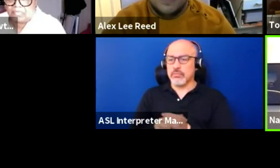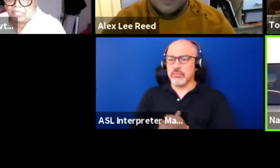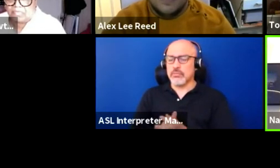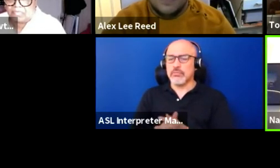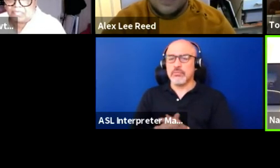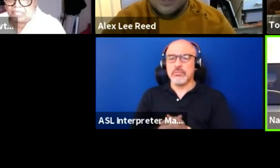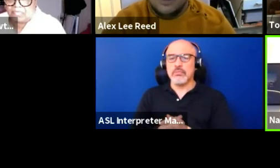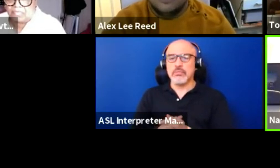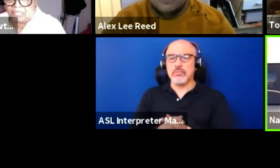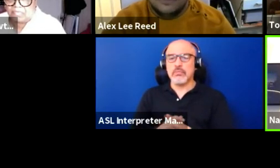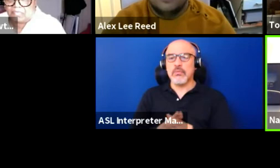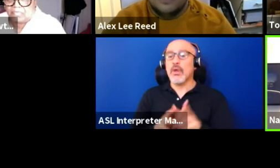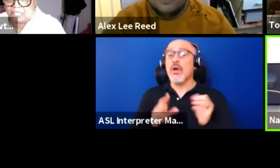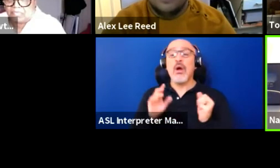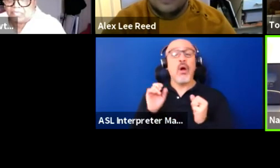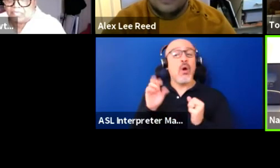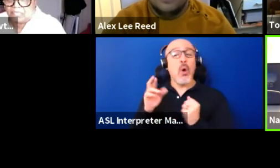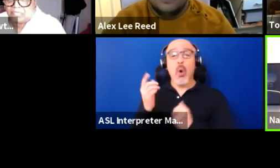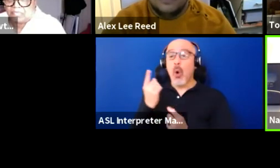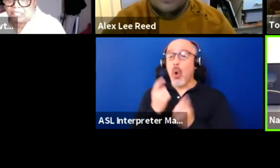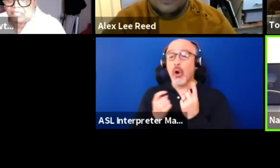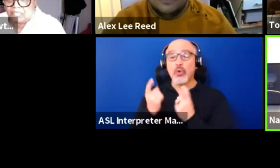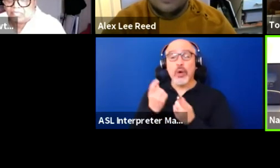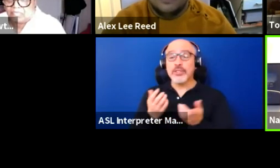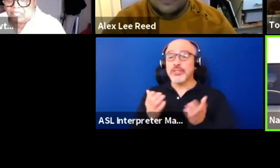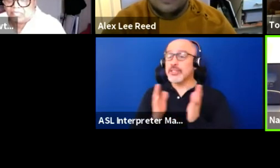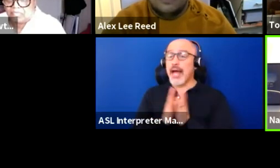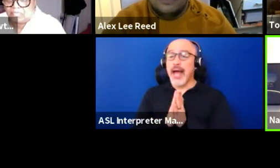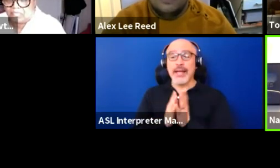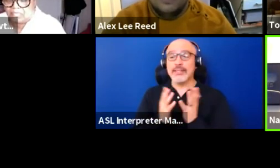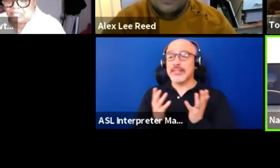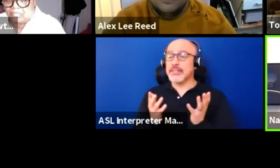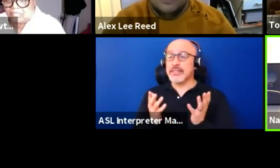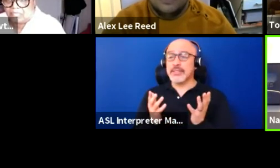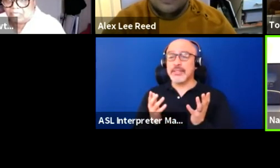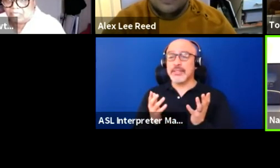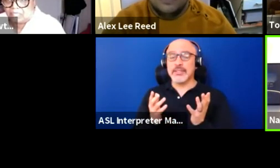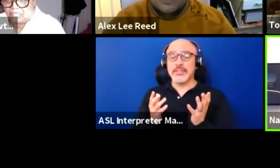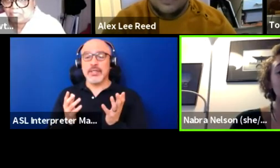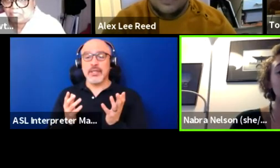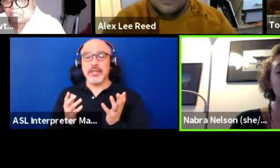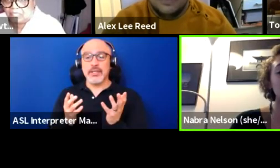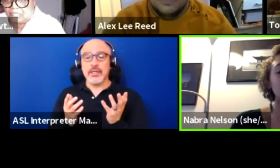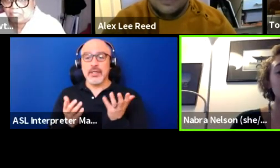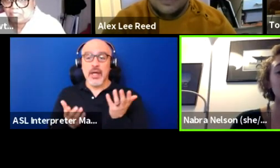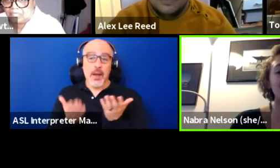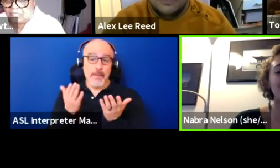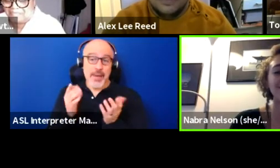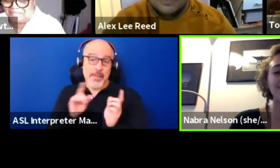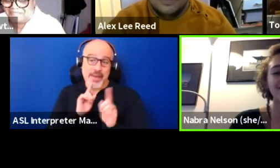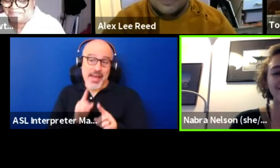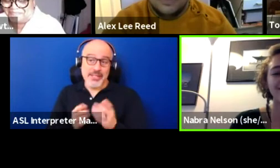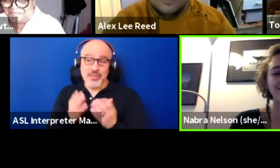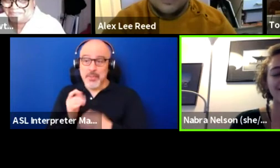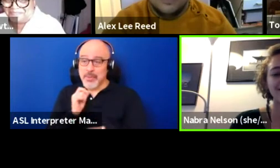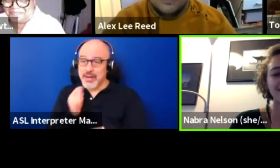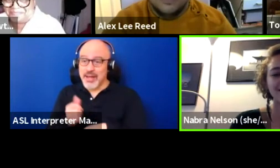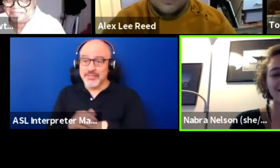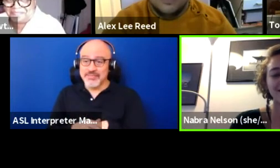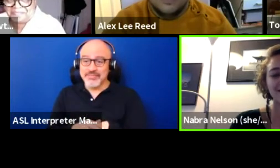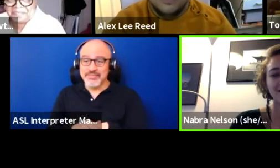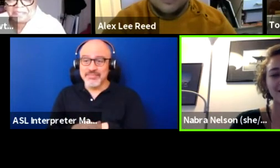Or who have questions that you want to throw out into the world that may or may not be answered?